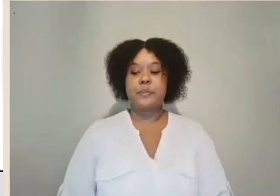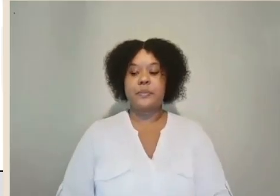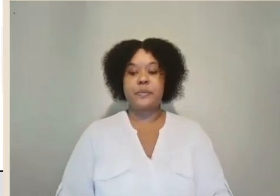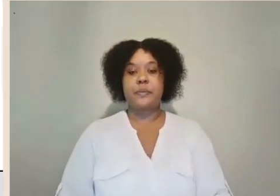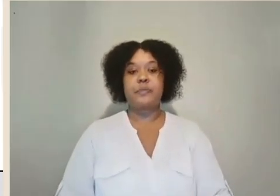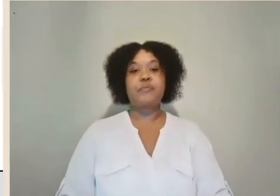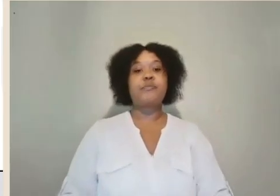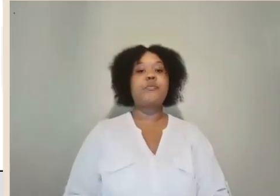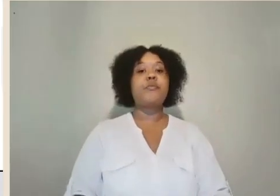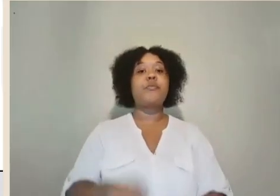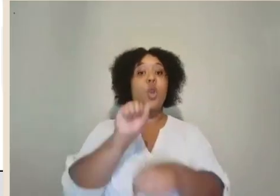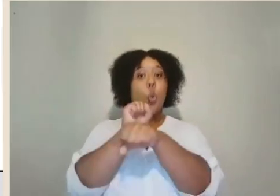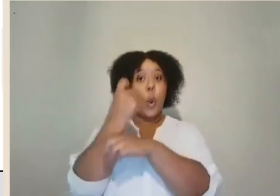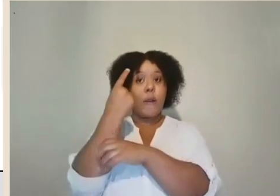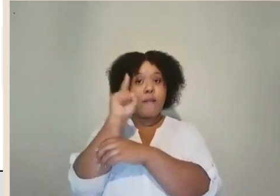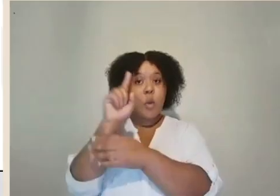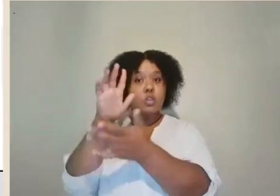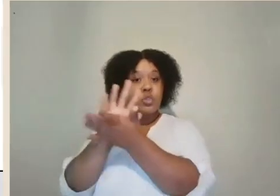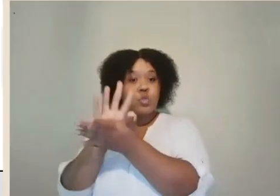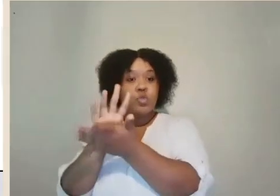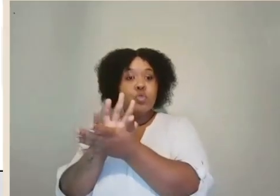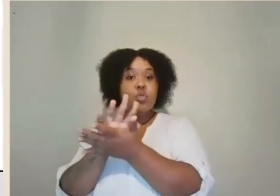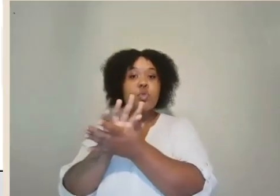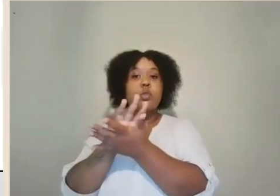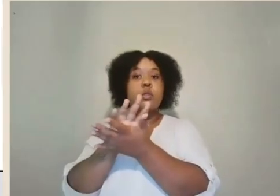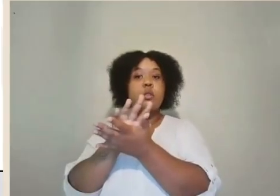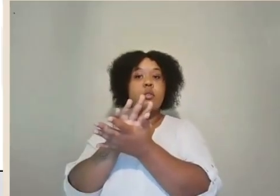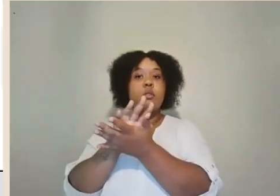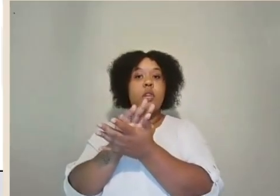I see work with our school districts, gain experience,